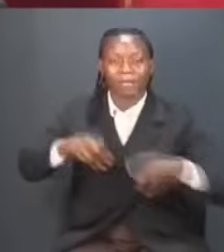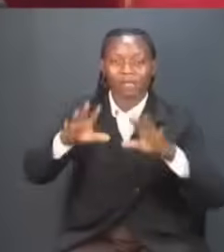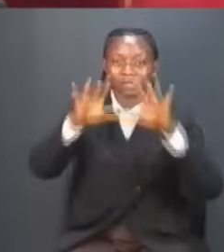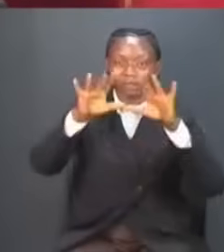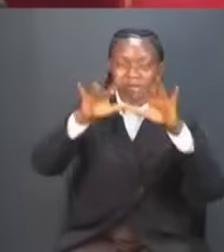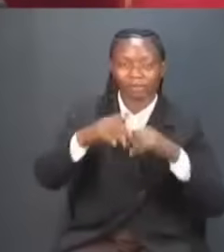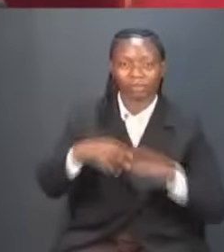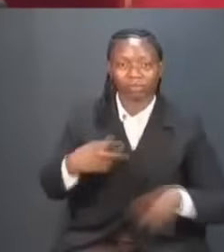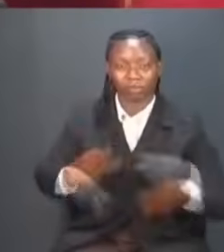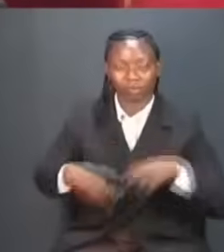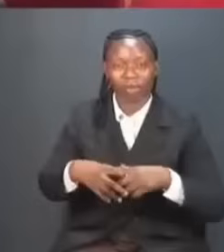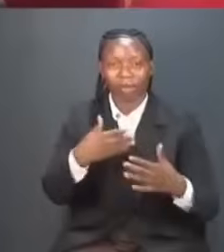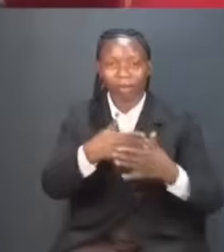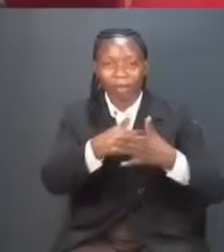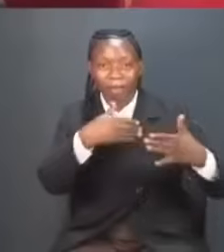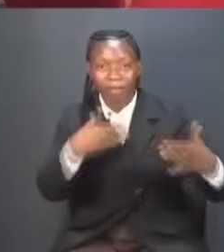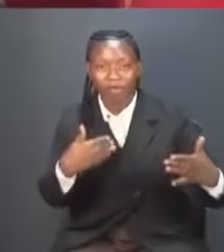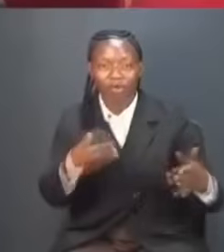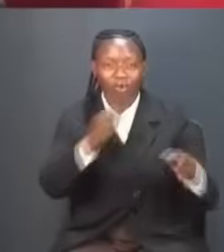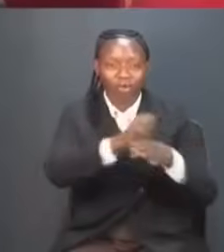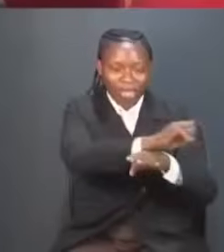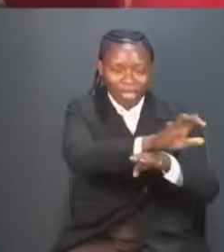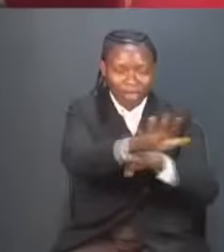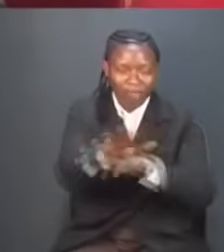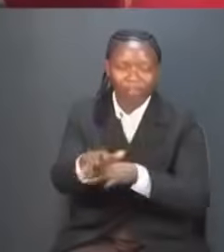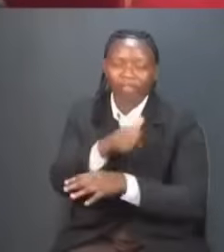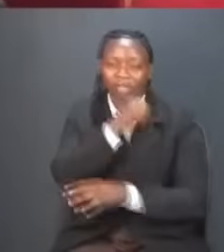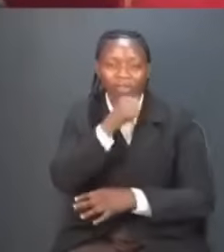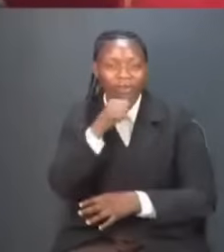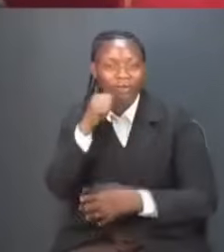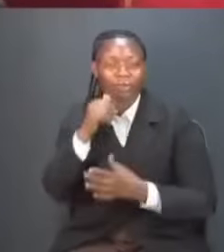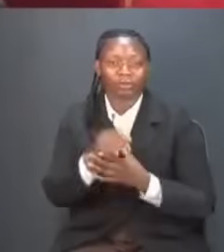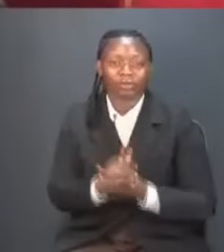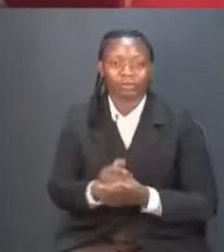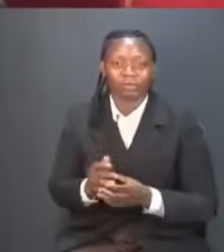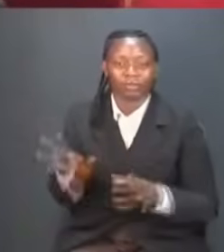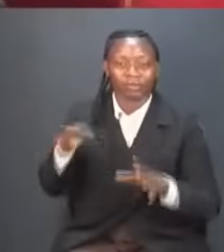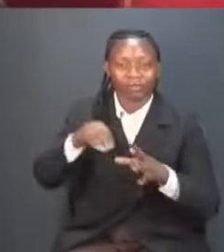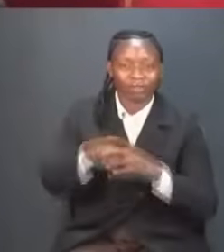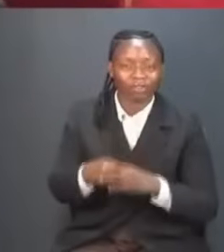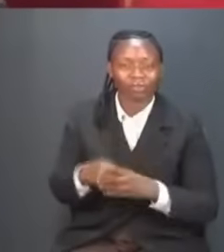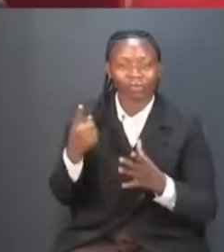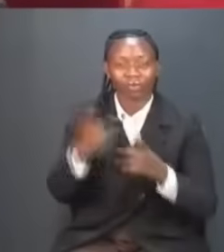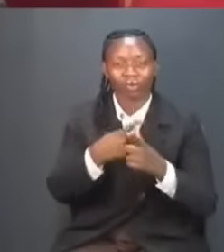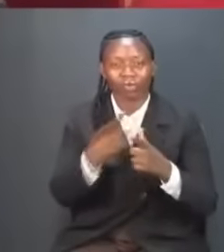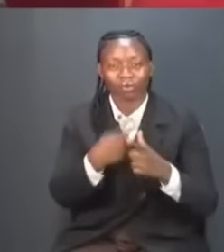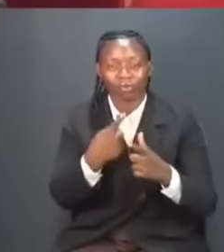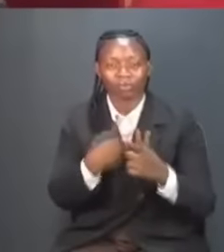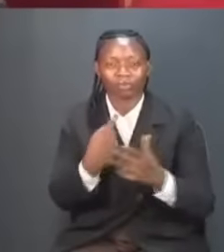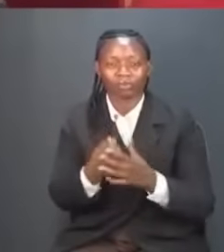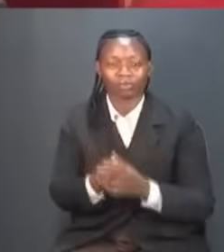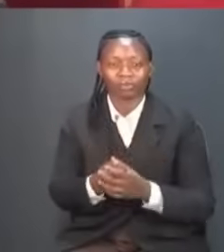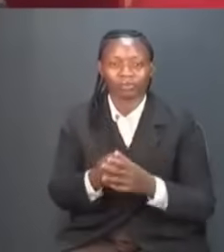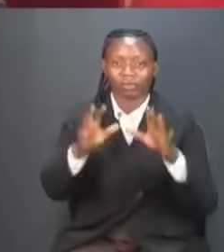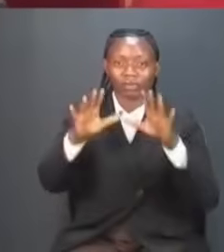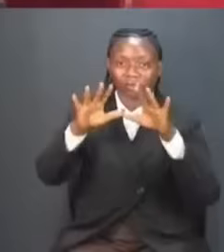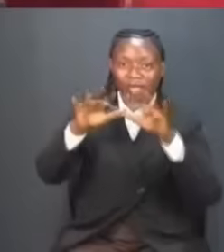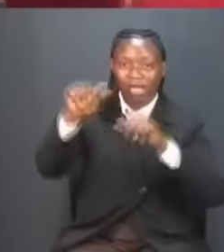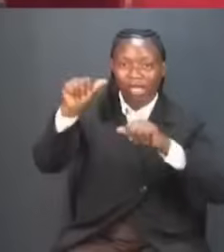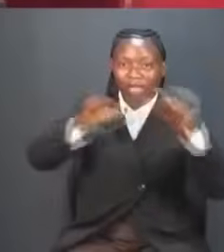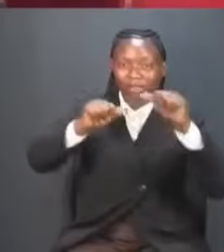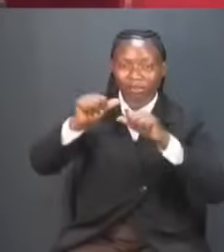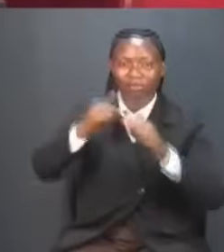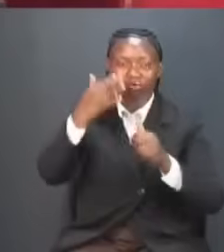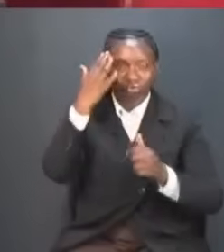threats before they affect agriculture. Interventions include conduct pest risk assessment to